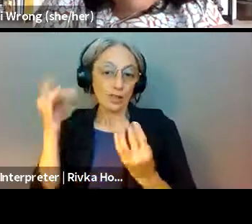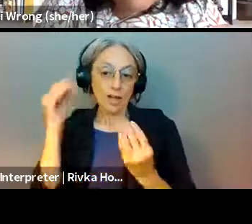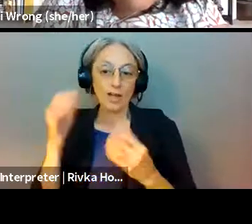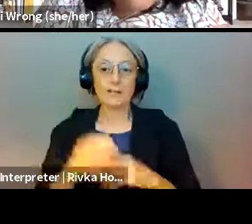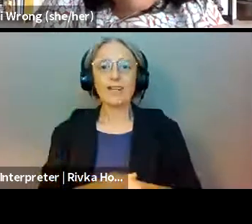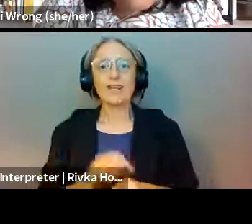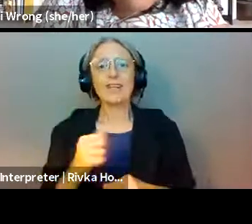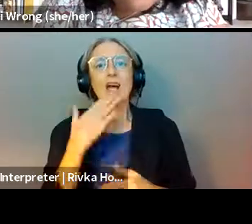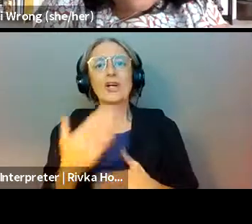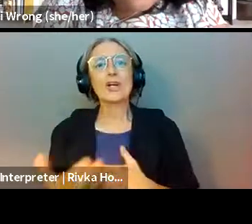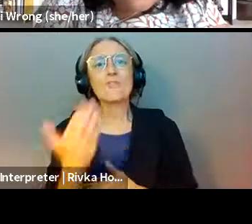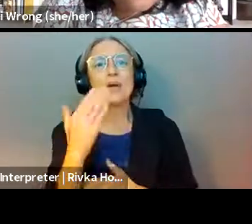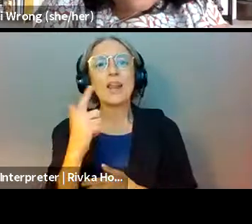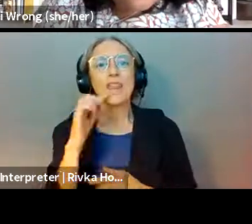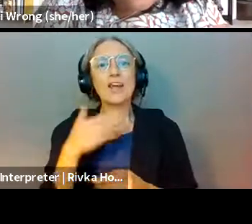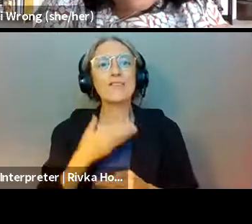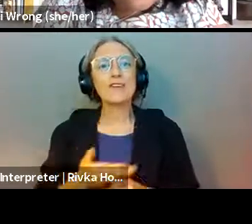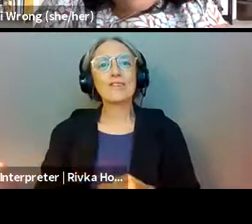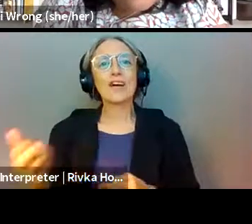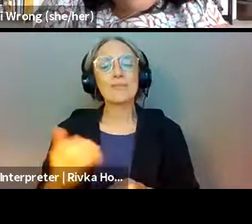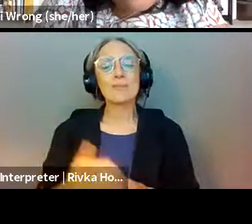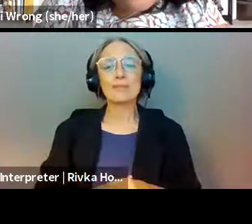Thank you so much for having me.